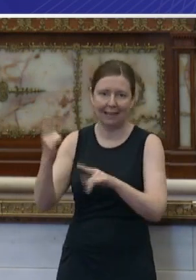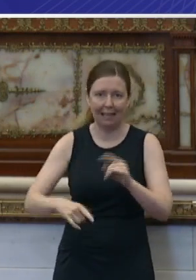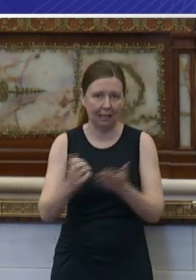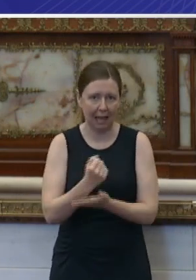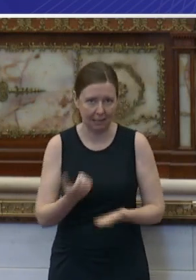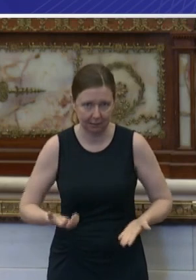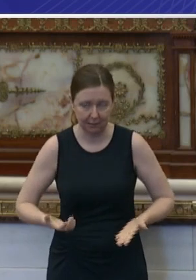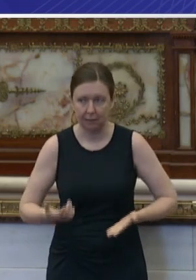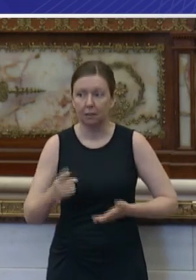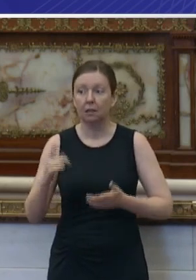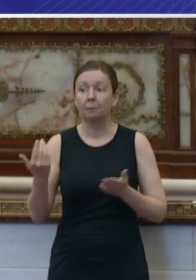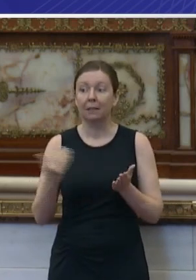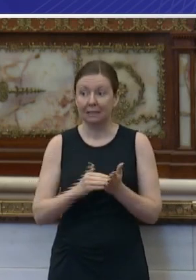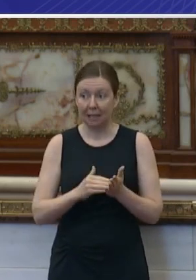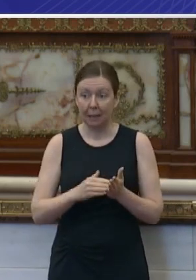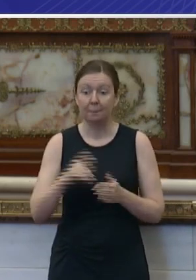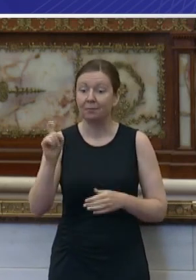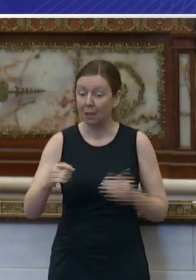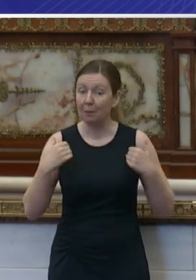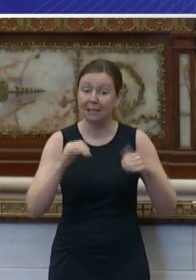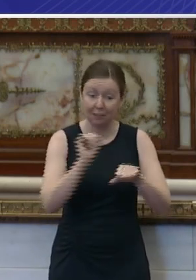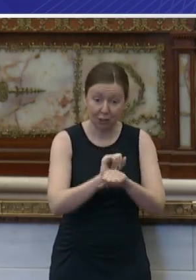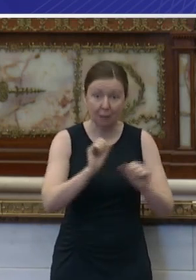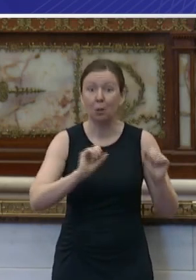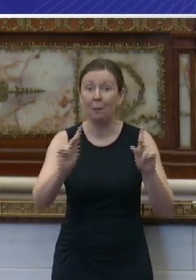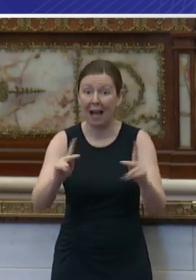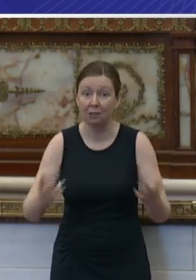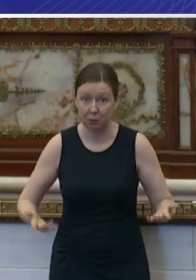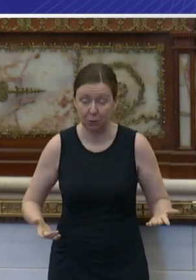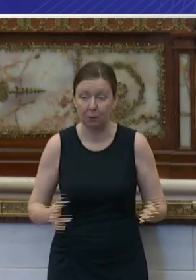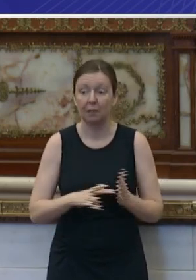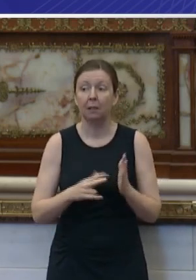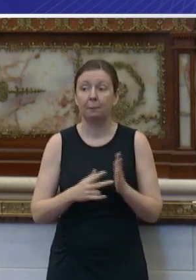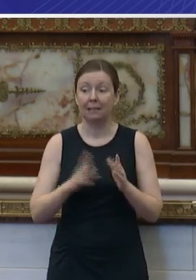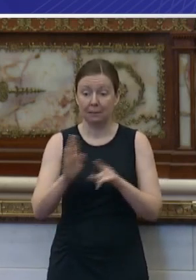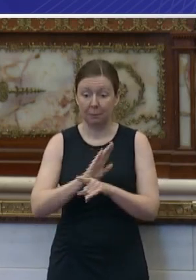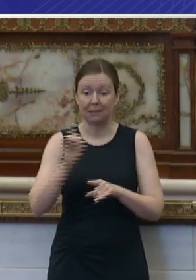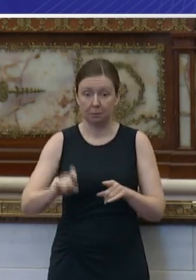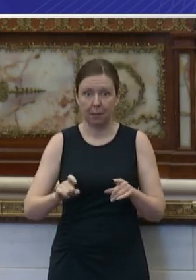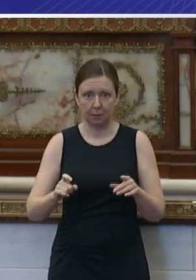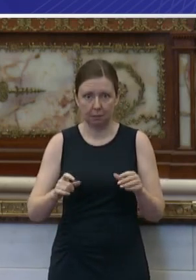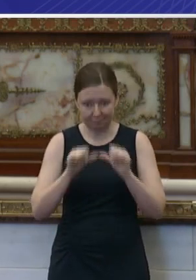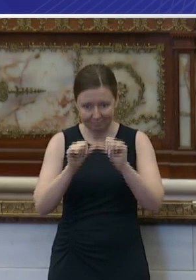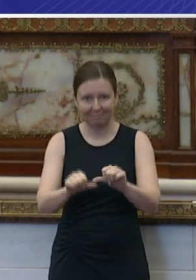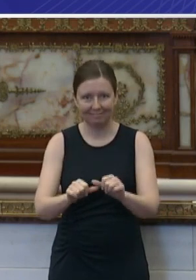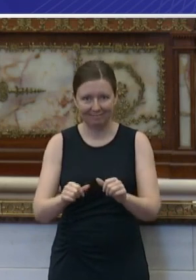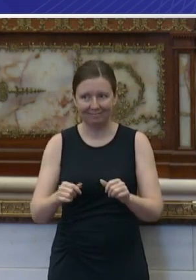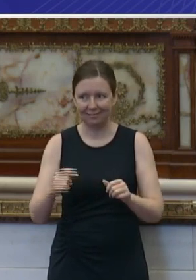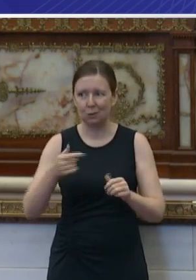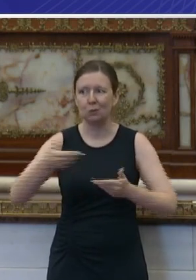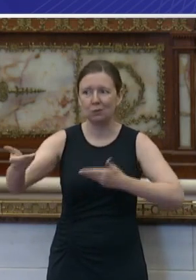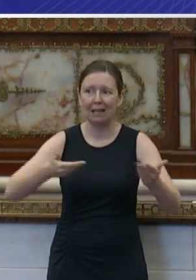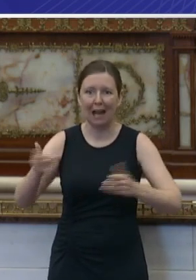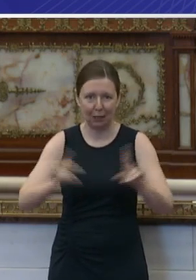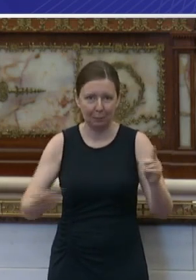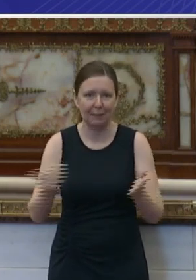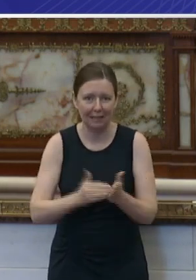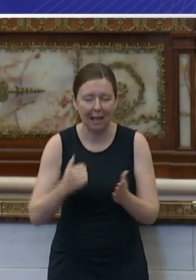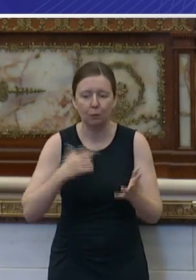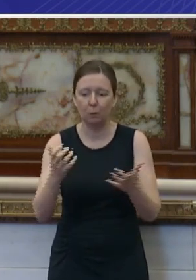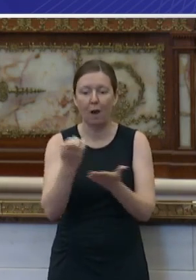time. Because once again, you have to have a job to go back to. That means a business has to be viable in order to rehire people, and we want to